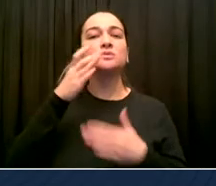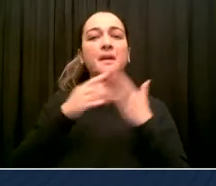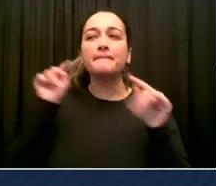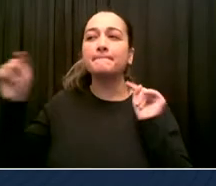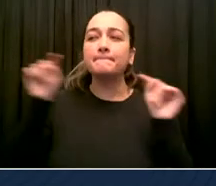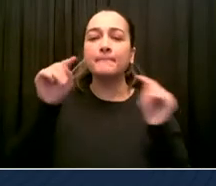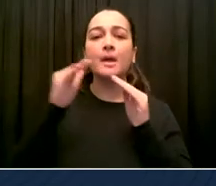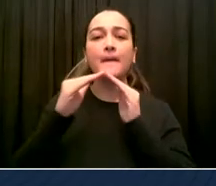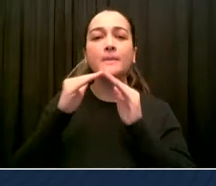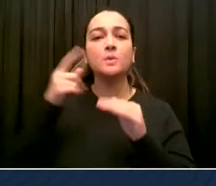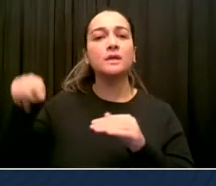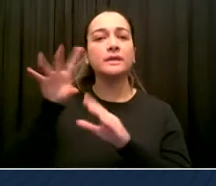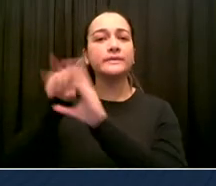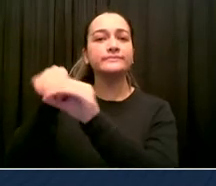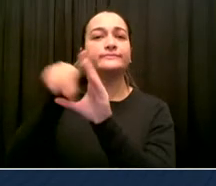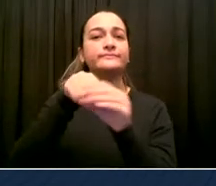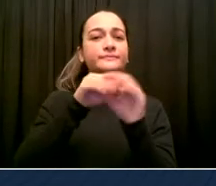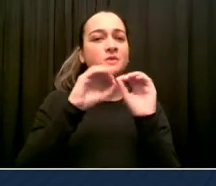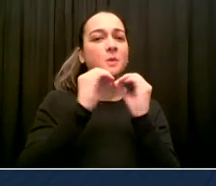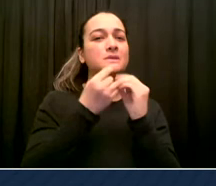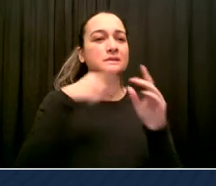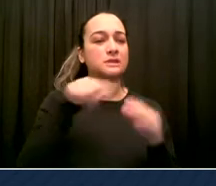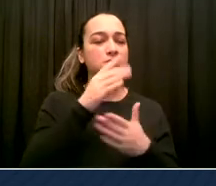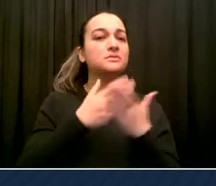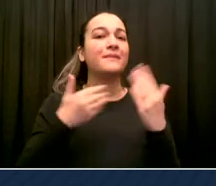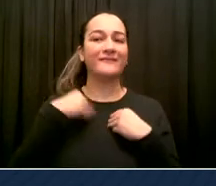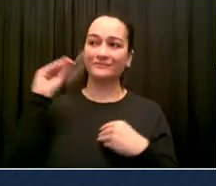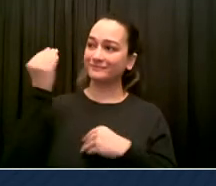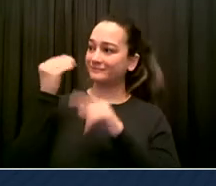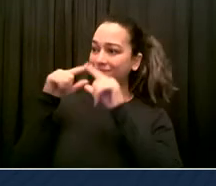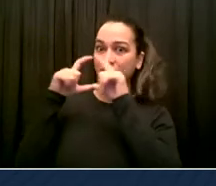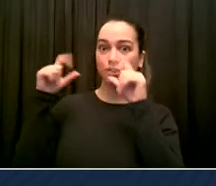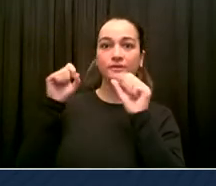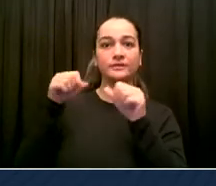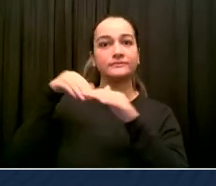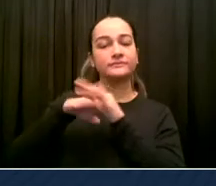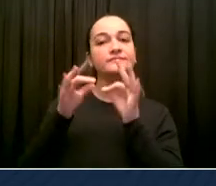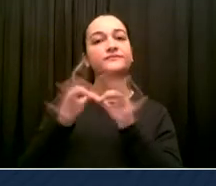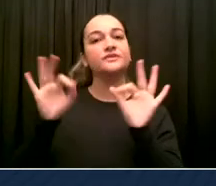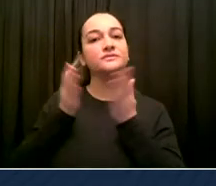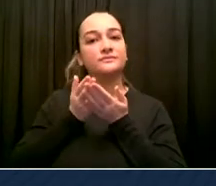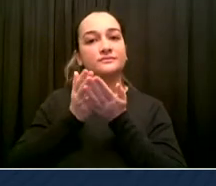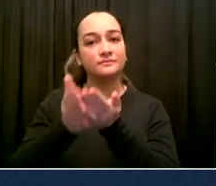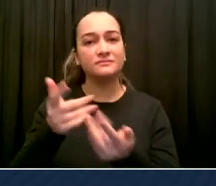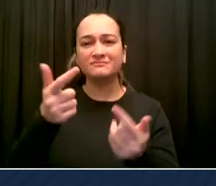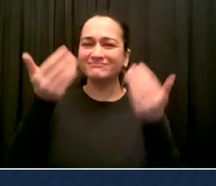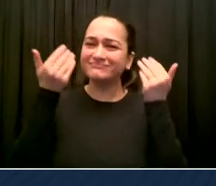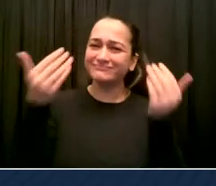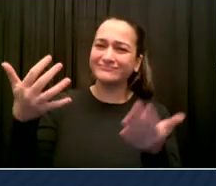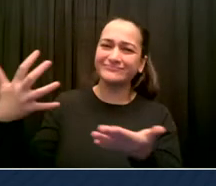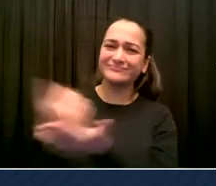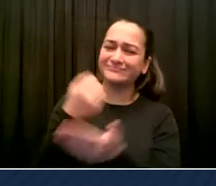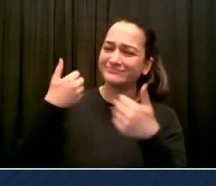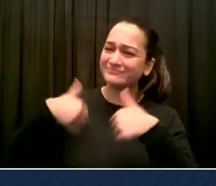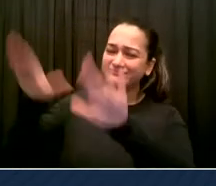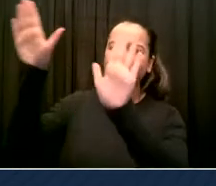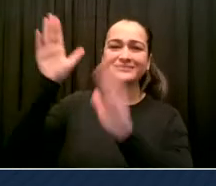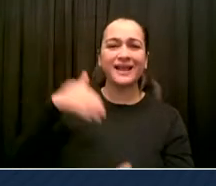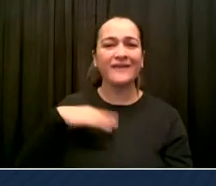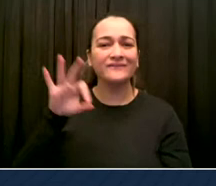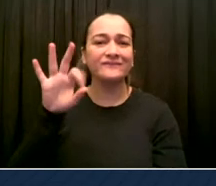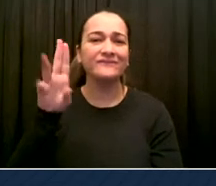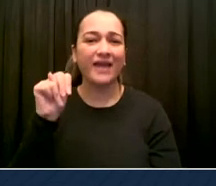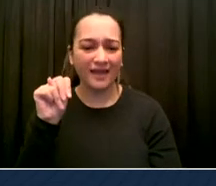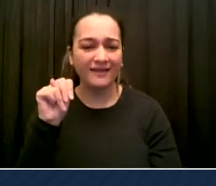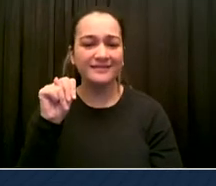again, especially outdoors. So this is good news all around. Okay, this week, such an important